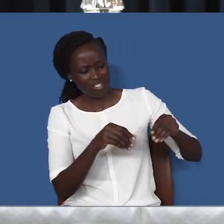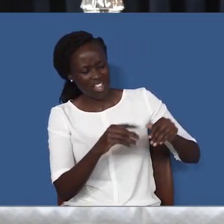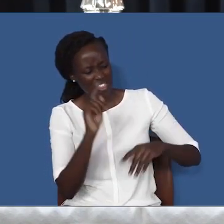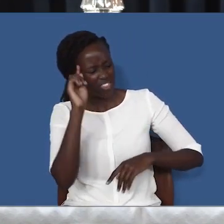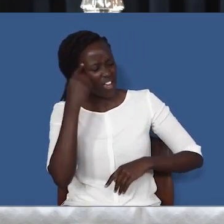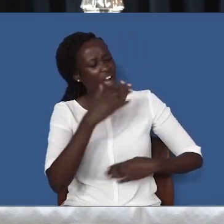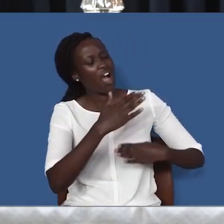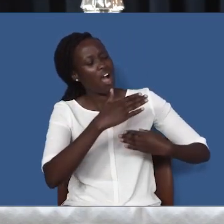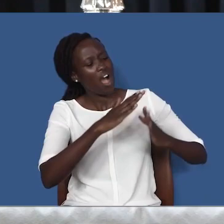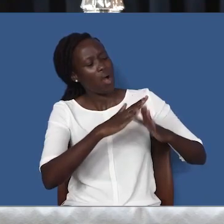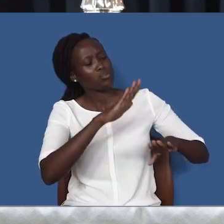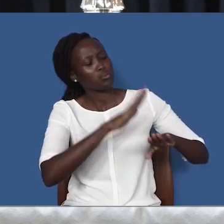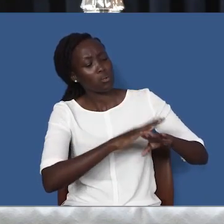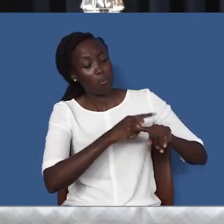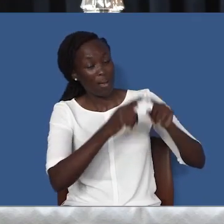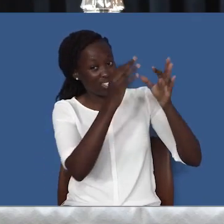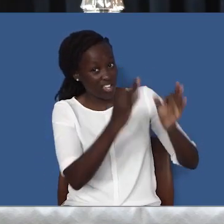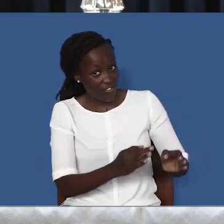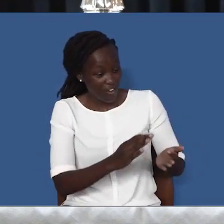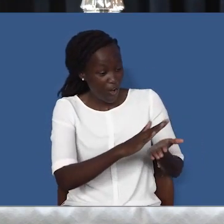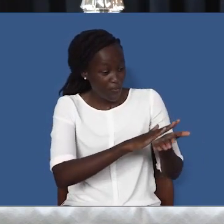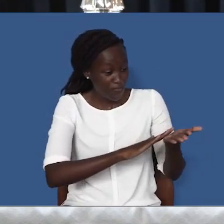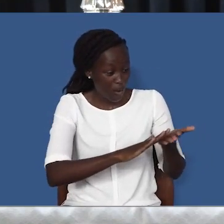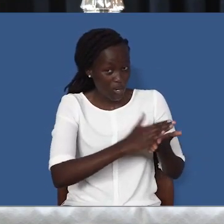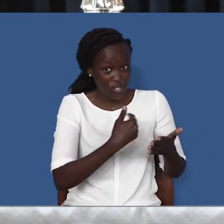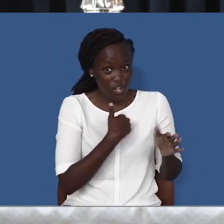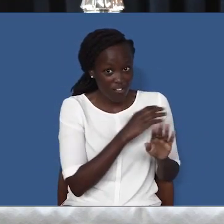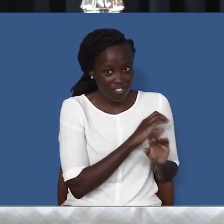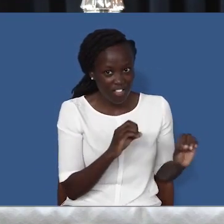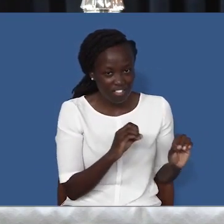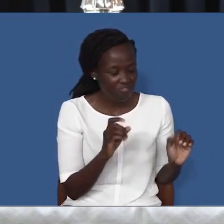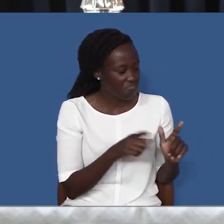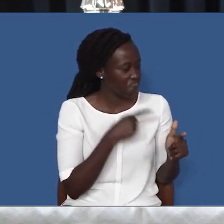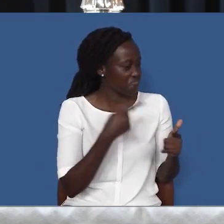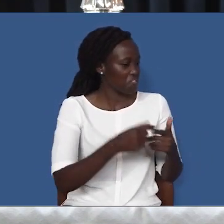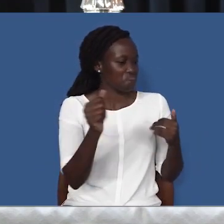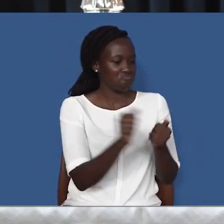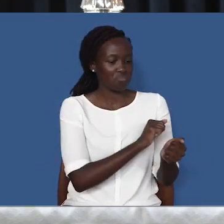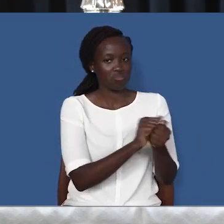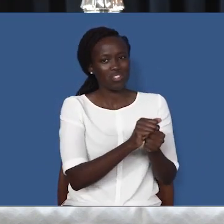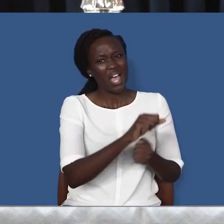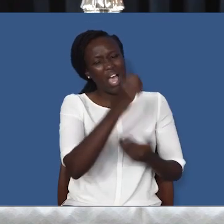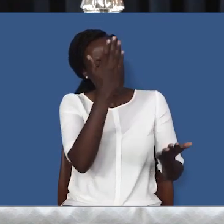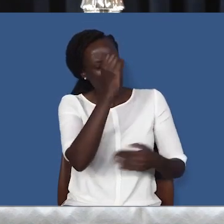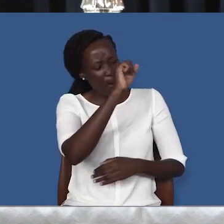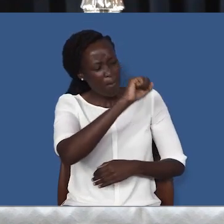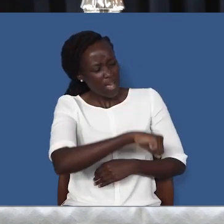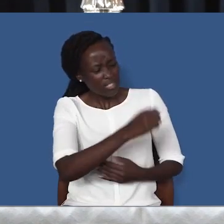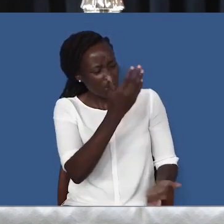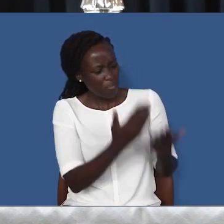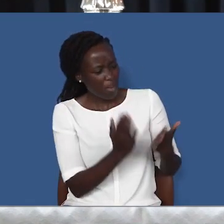no foundation, it will not last. It, no matter how beautiful it is, it will not